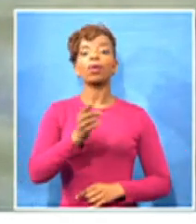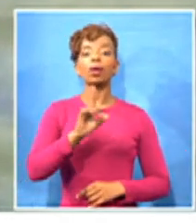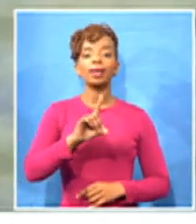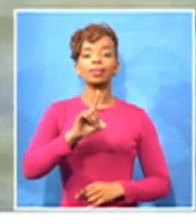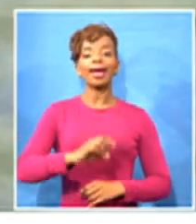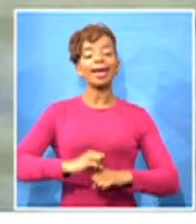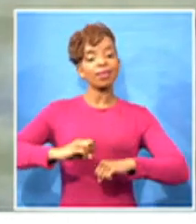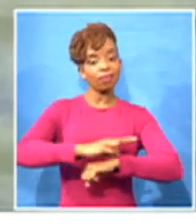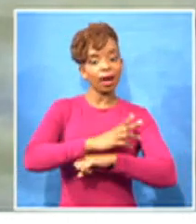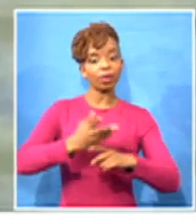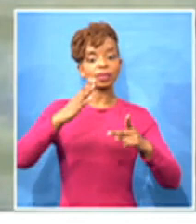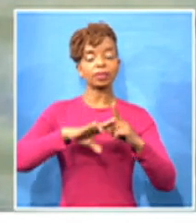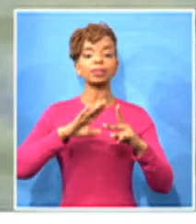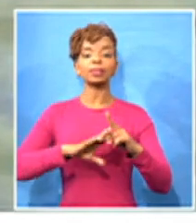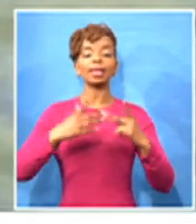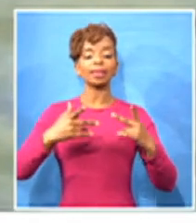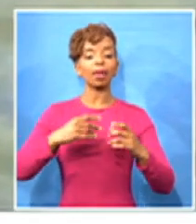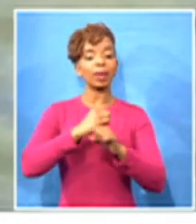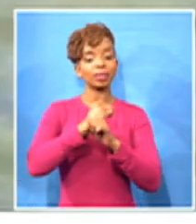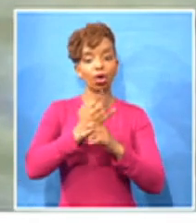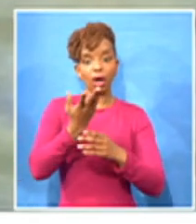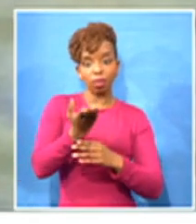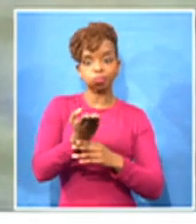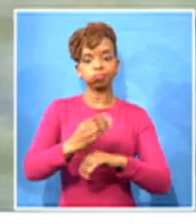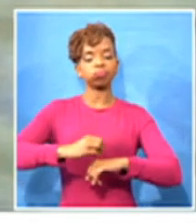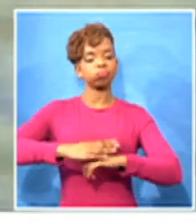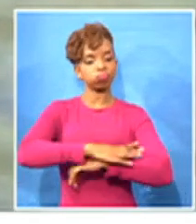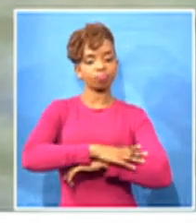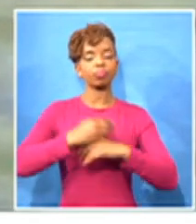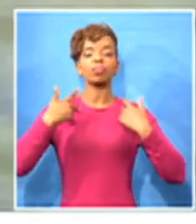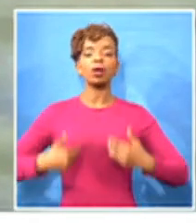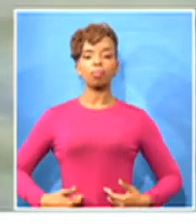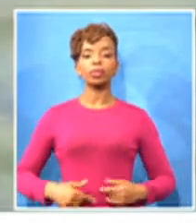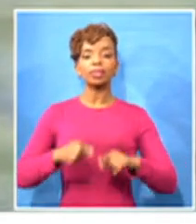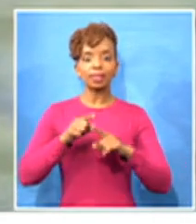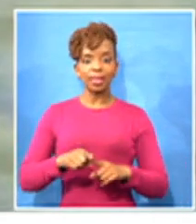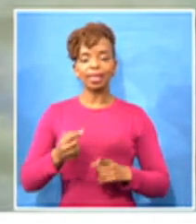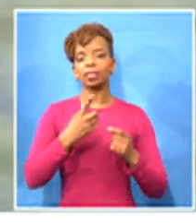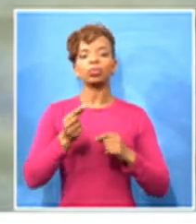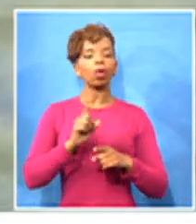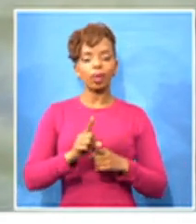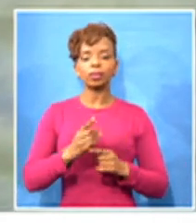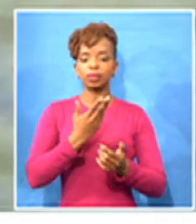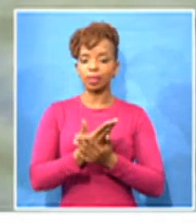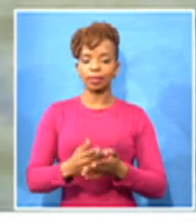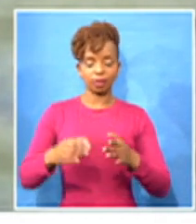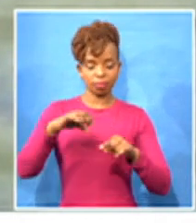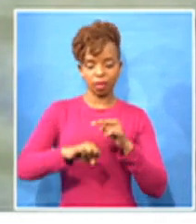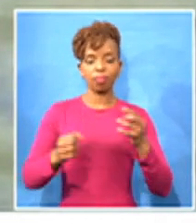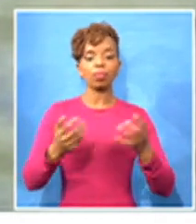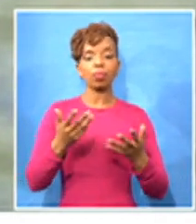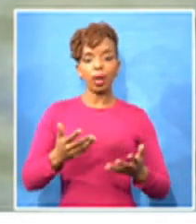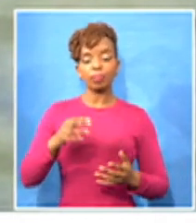these bacterial and viral infections are incredibly challenging to diagnose clinically or in the